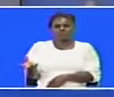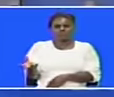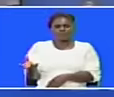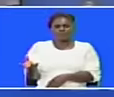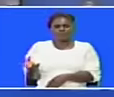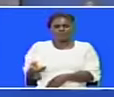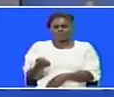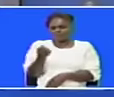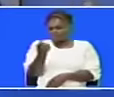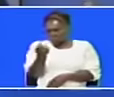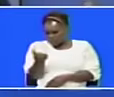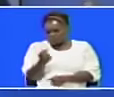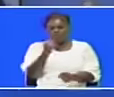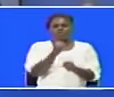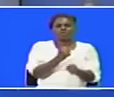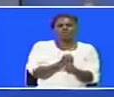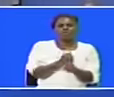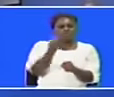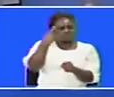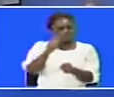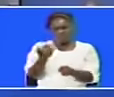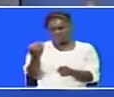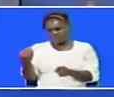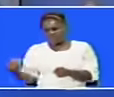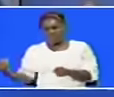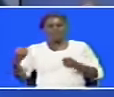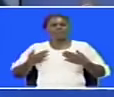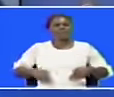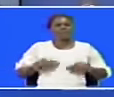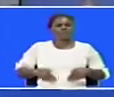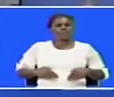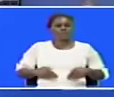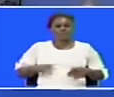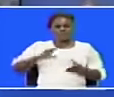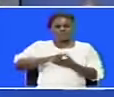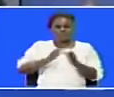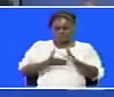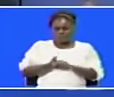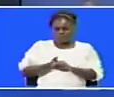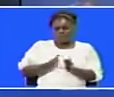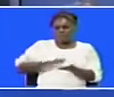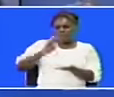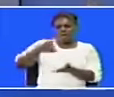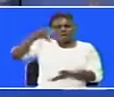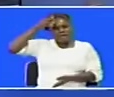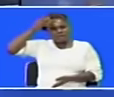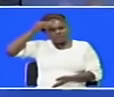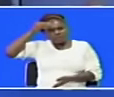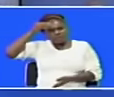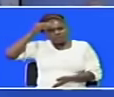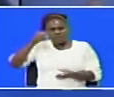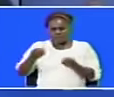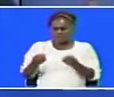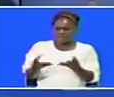There are too few jobs for our young people who have become even more educated. Too